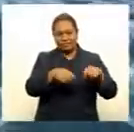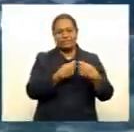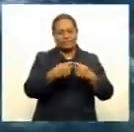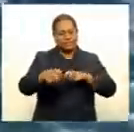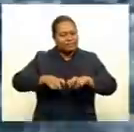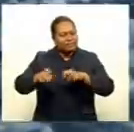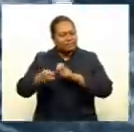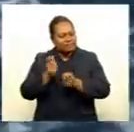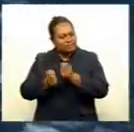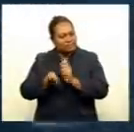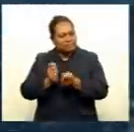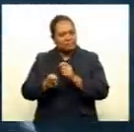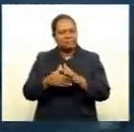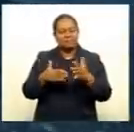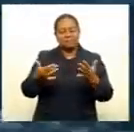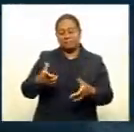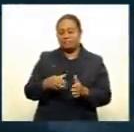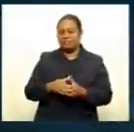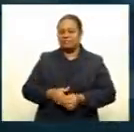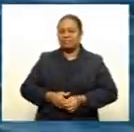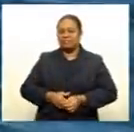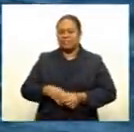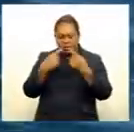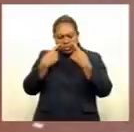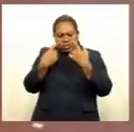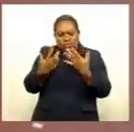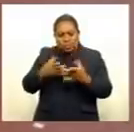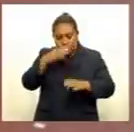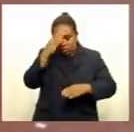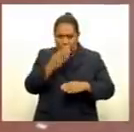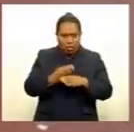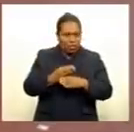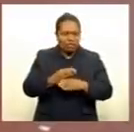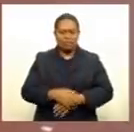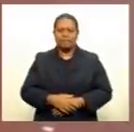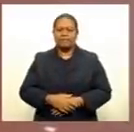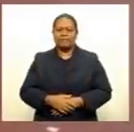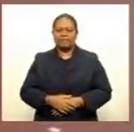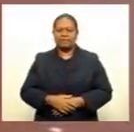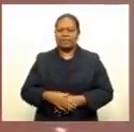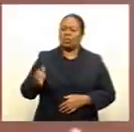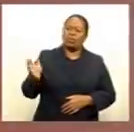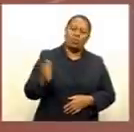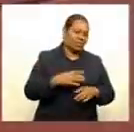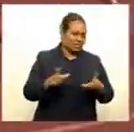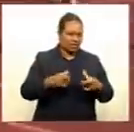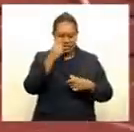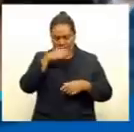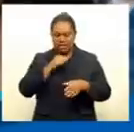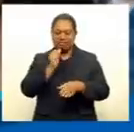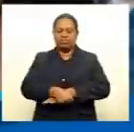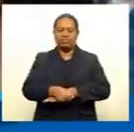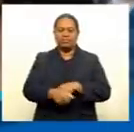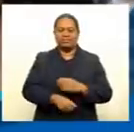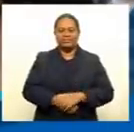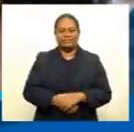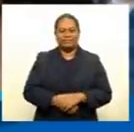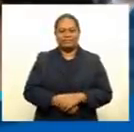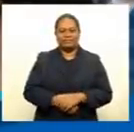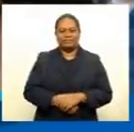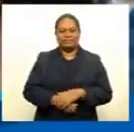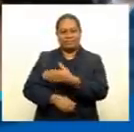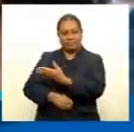have been tested, but so far all have shown that through hope and solidarity, every challenge can be overcome. Now we are barely weeks